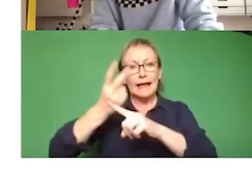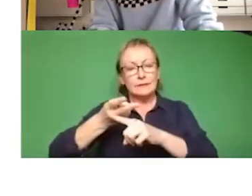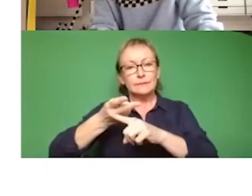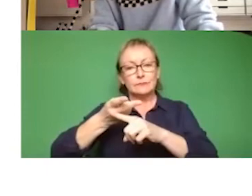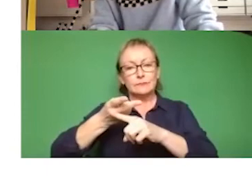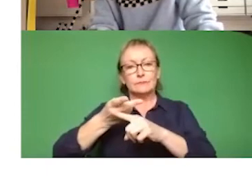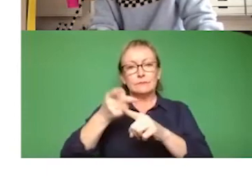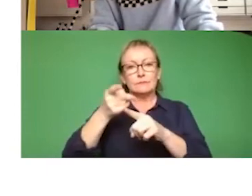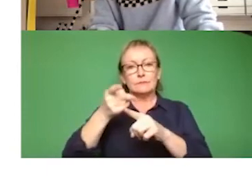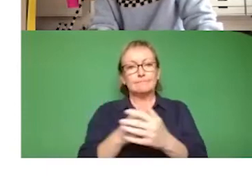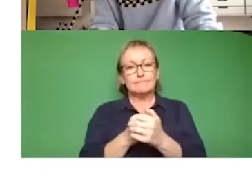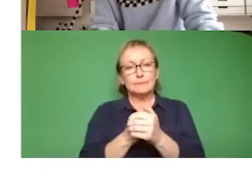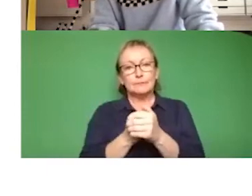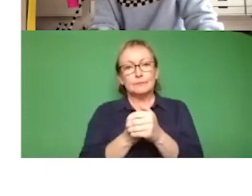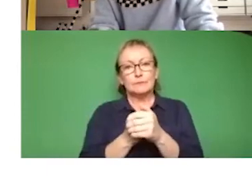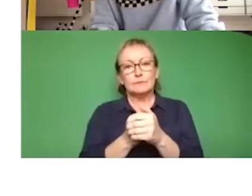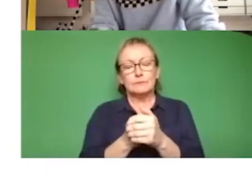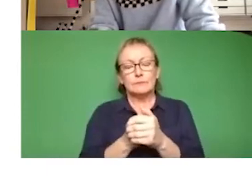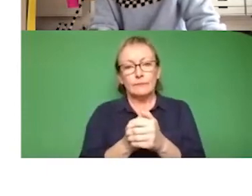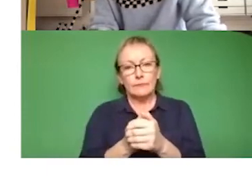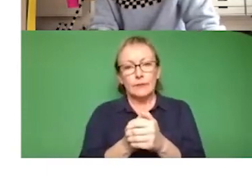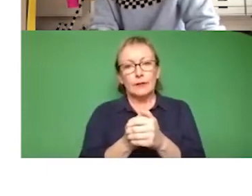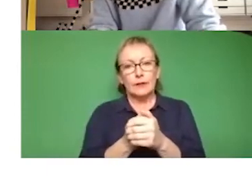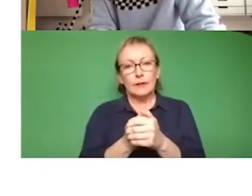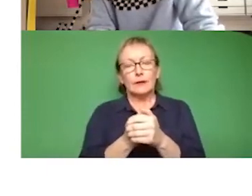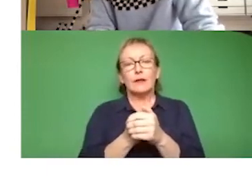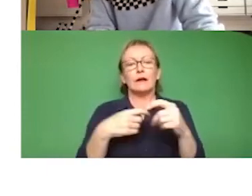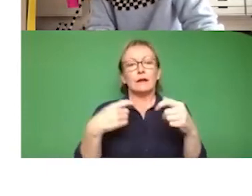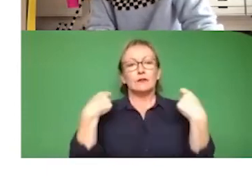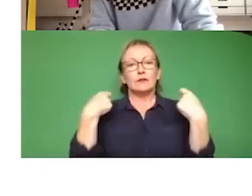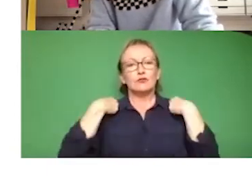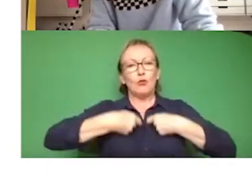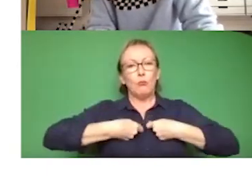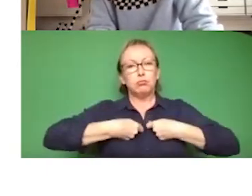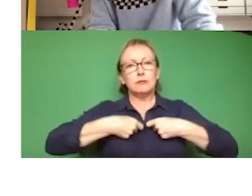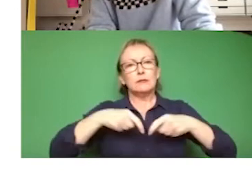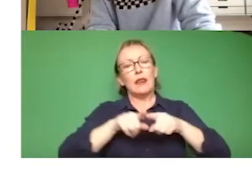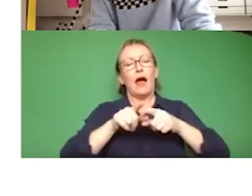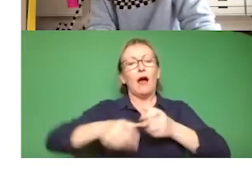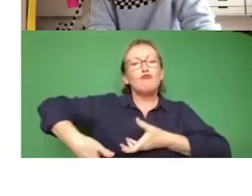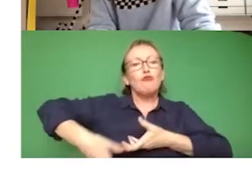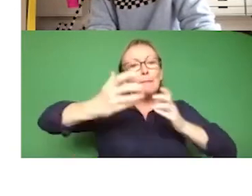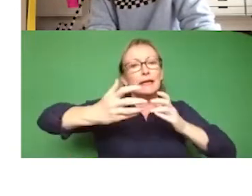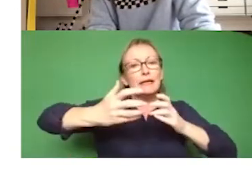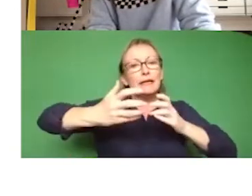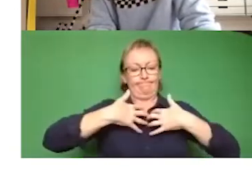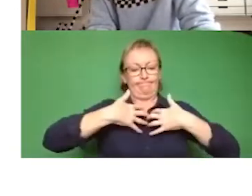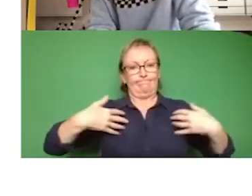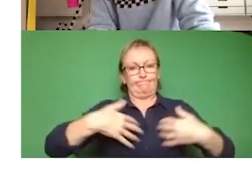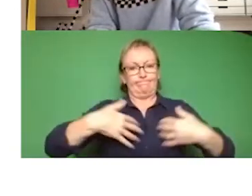little gorgeous felted rugby top that we had in a previous collection,